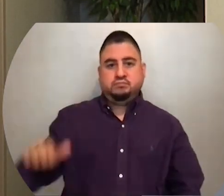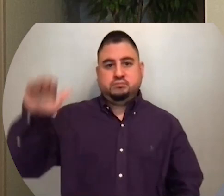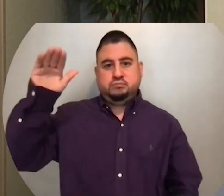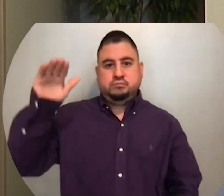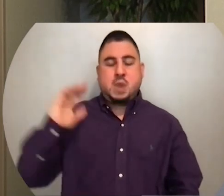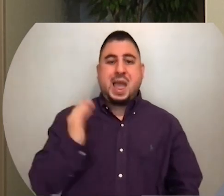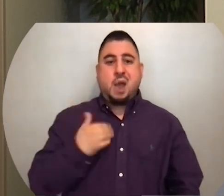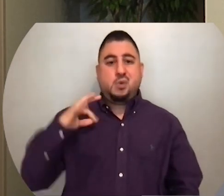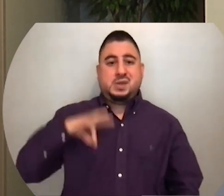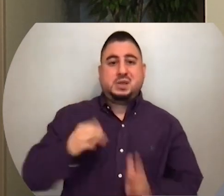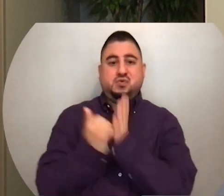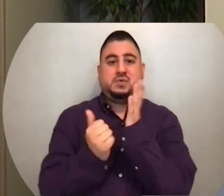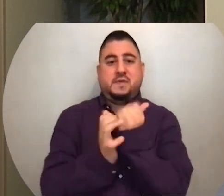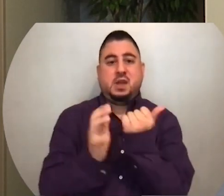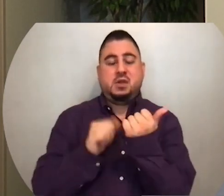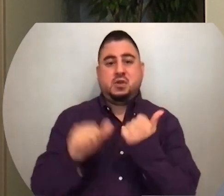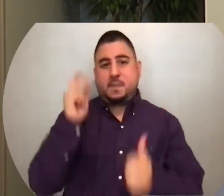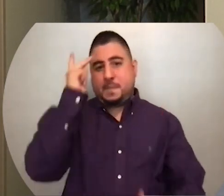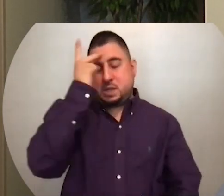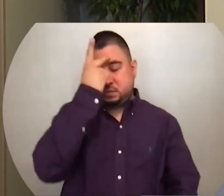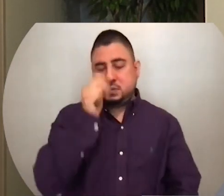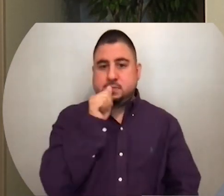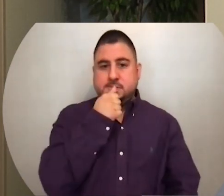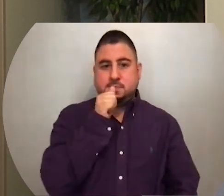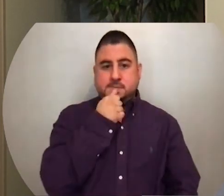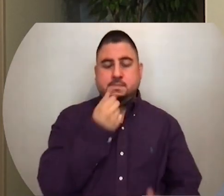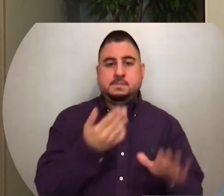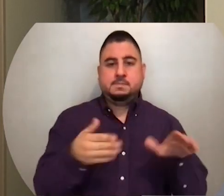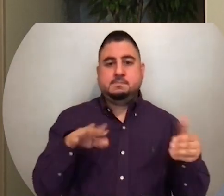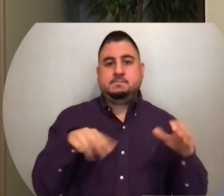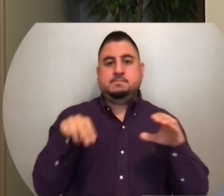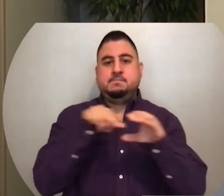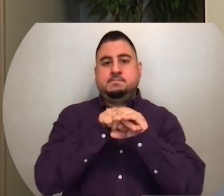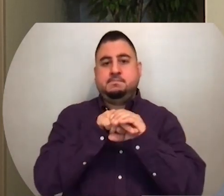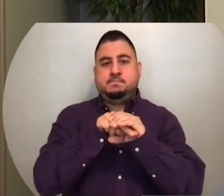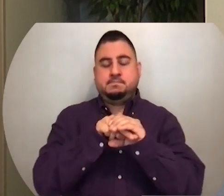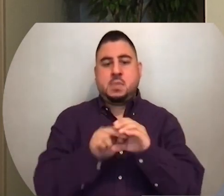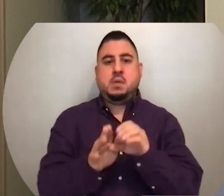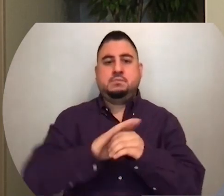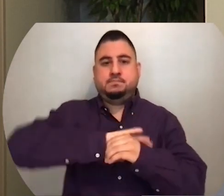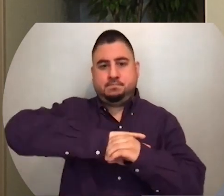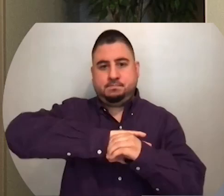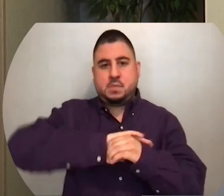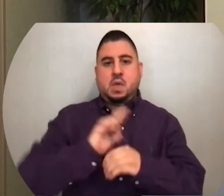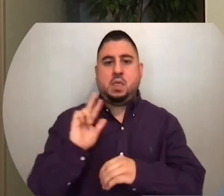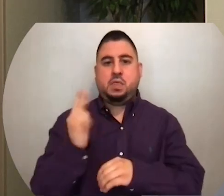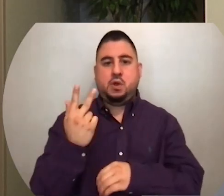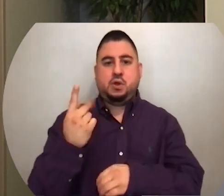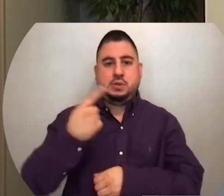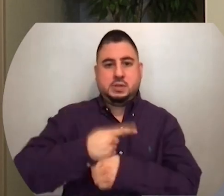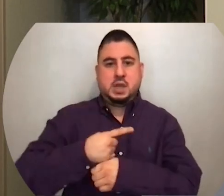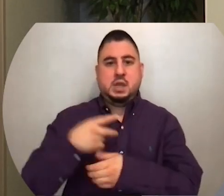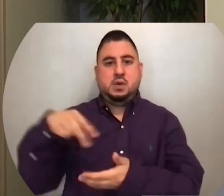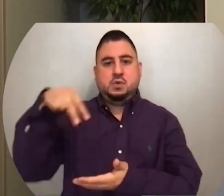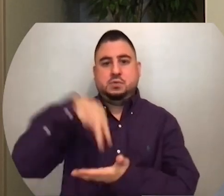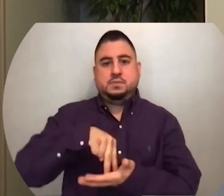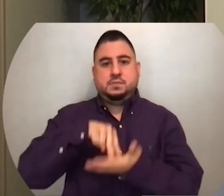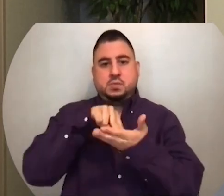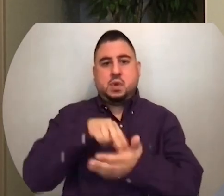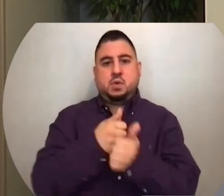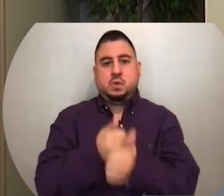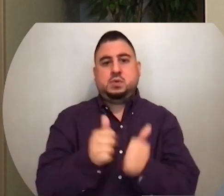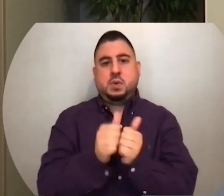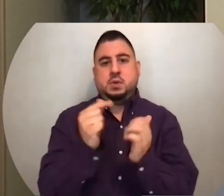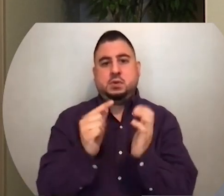was crucified under Pontius Pilate. He suffered death and was buried, and rose again on the third day in accordance with the Scriptures.